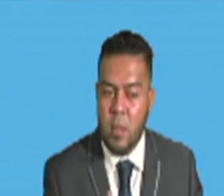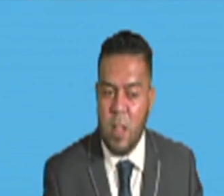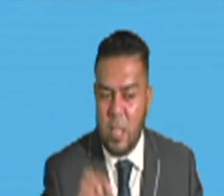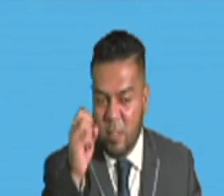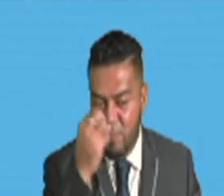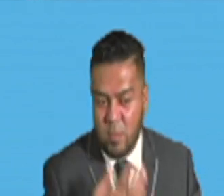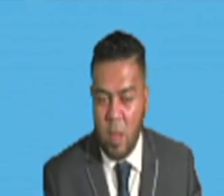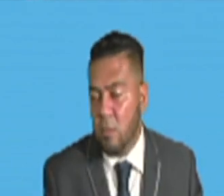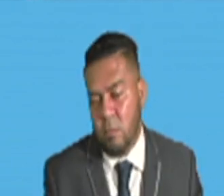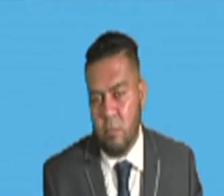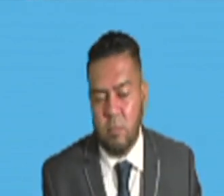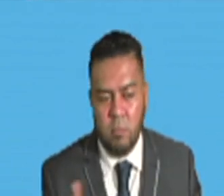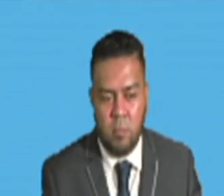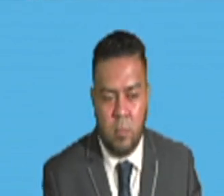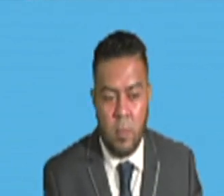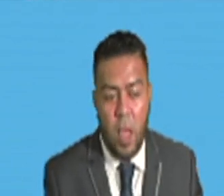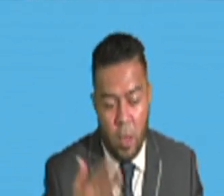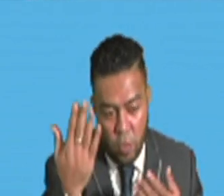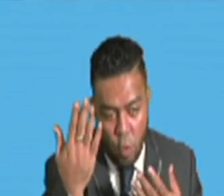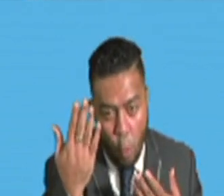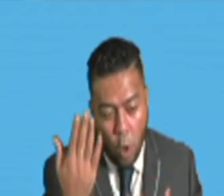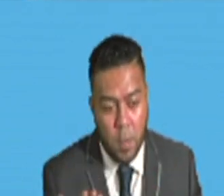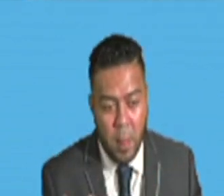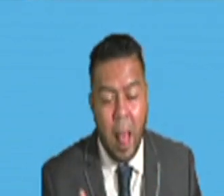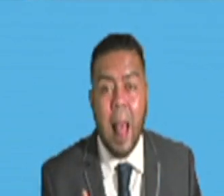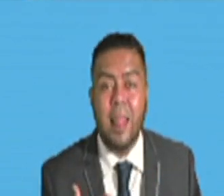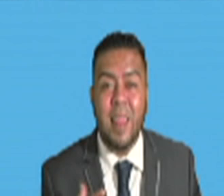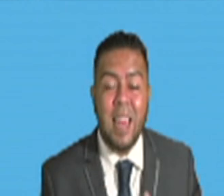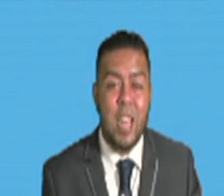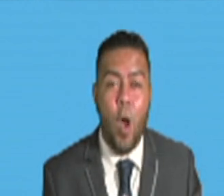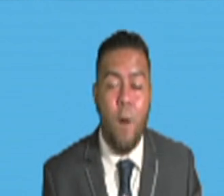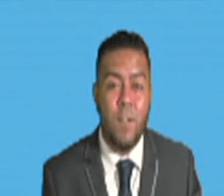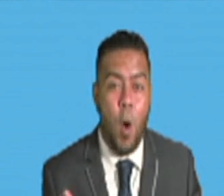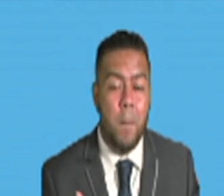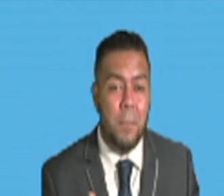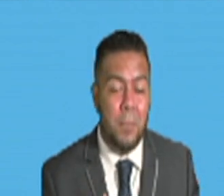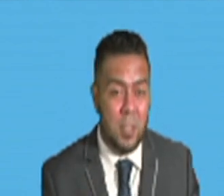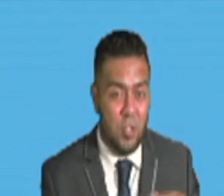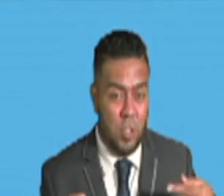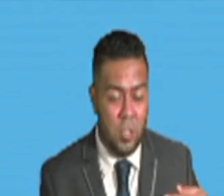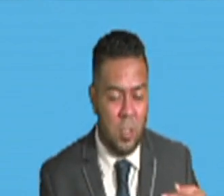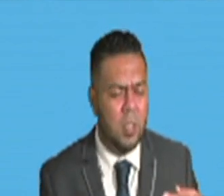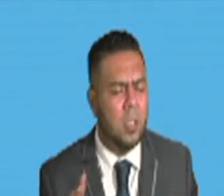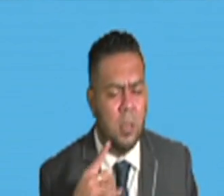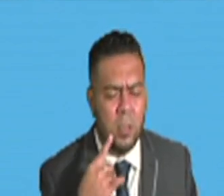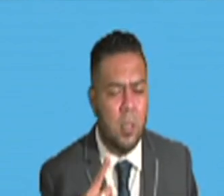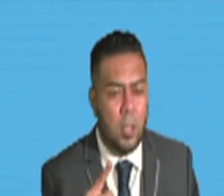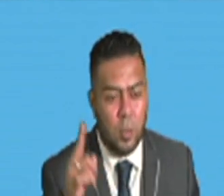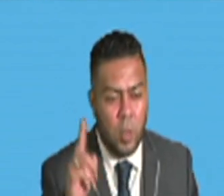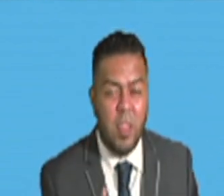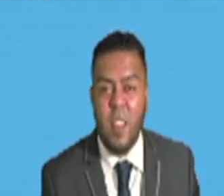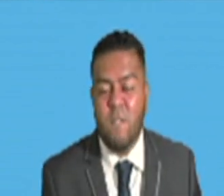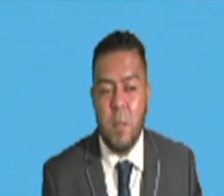the way. And the Honourable Leader of Opposition's rationale for that is today meant, Mr. Speaker, sir, that the